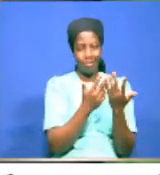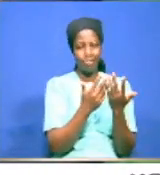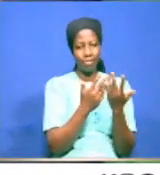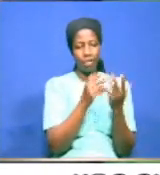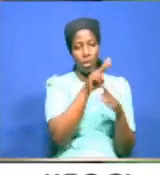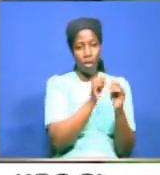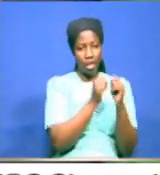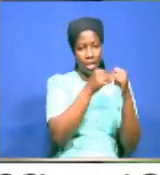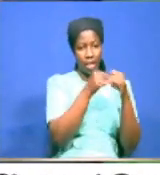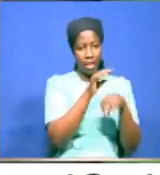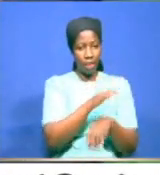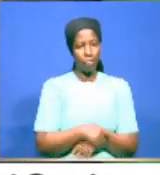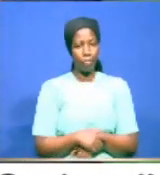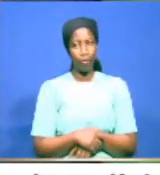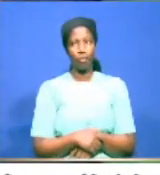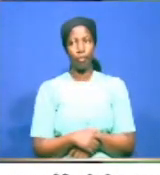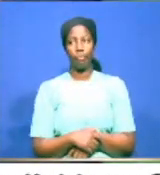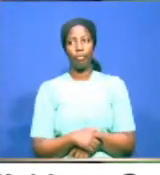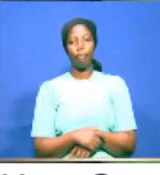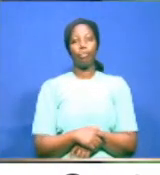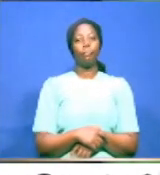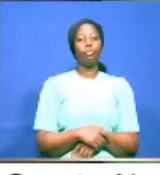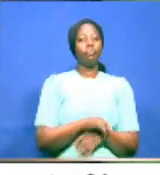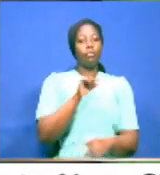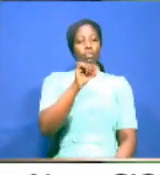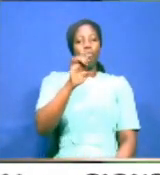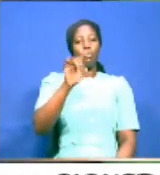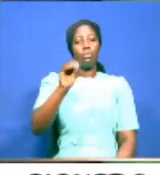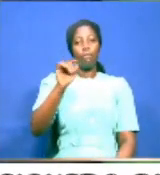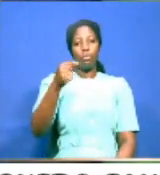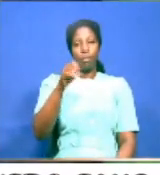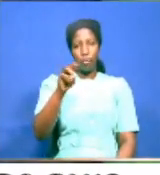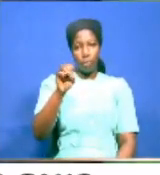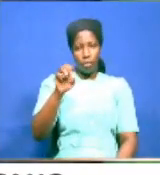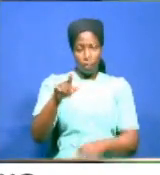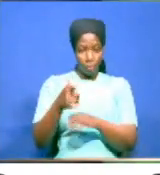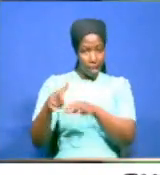Geothermal capacity increased significantly by 25% to